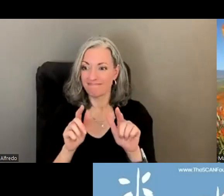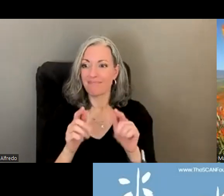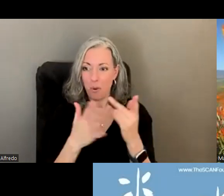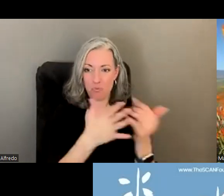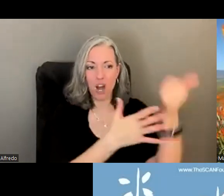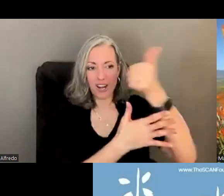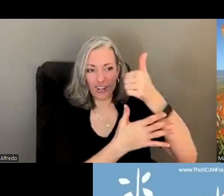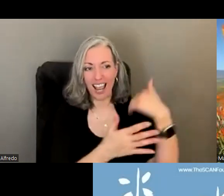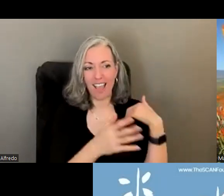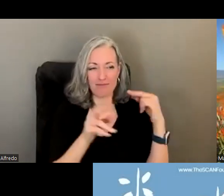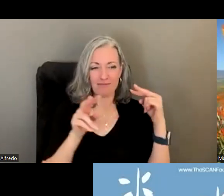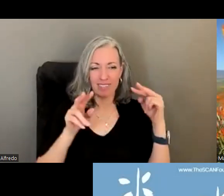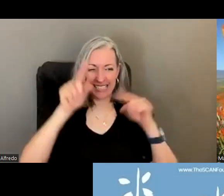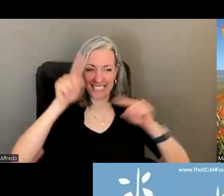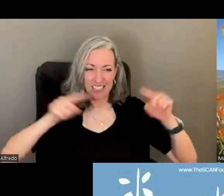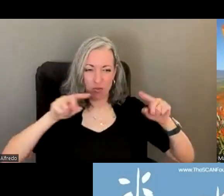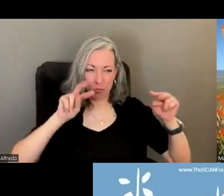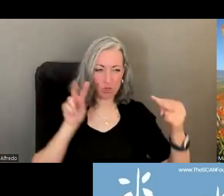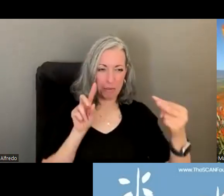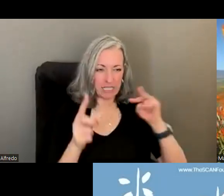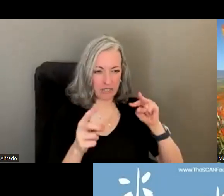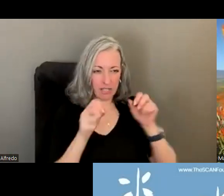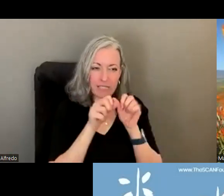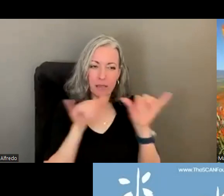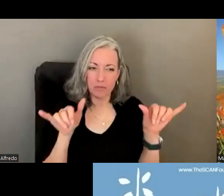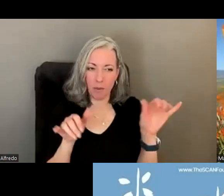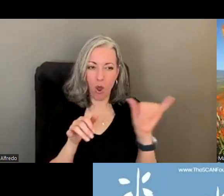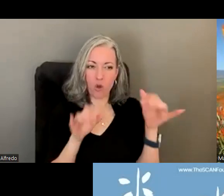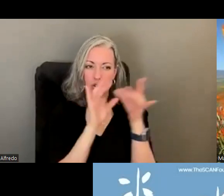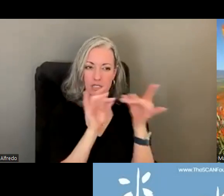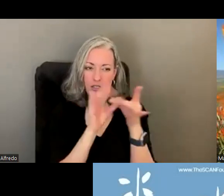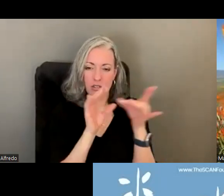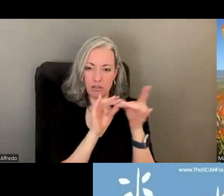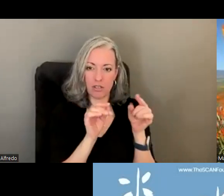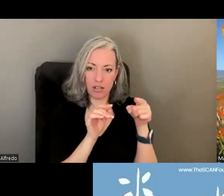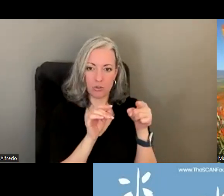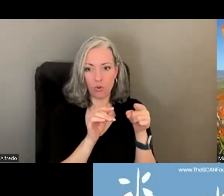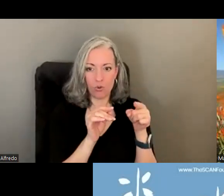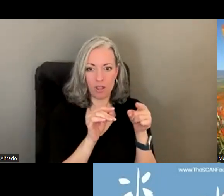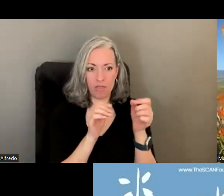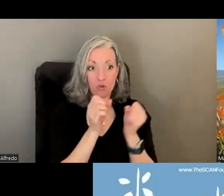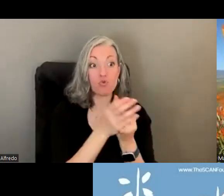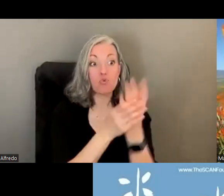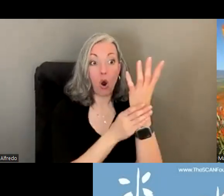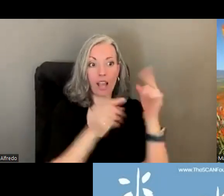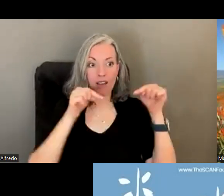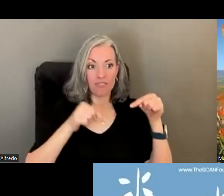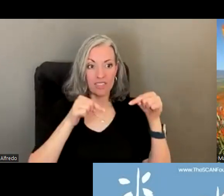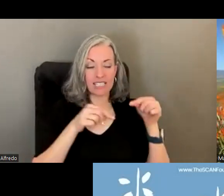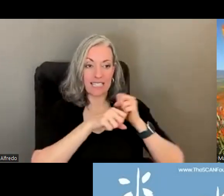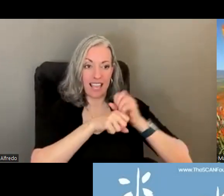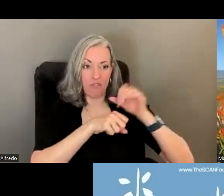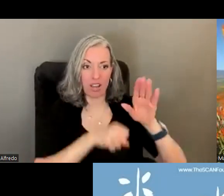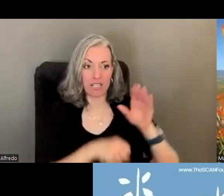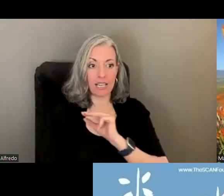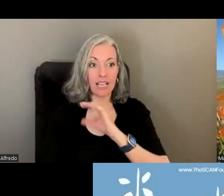multiple perspectives on it at the same time. And it also speaks to the evolution of this outstanding advisory body that